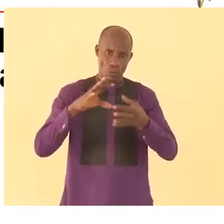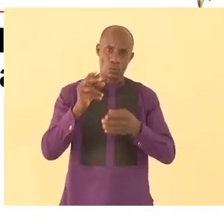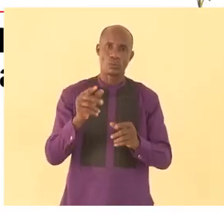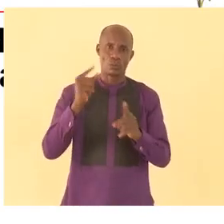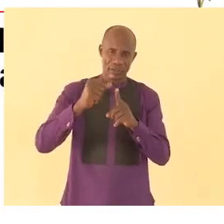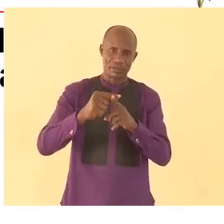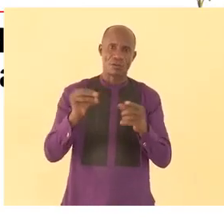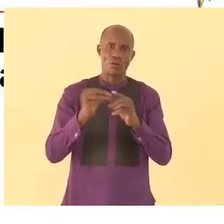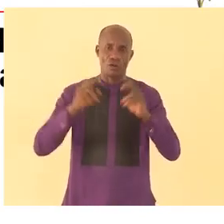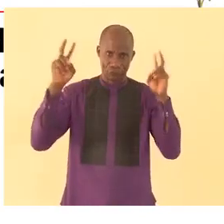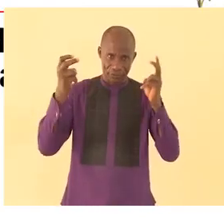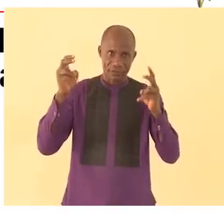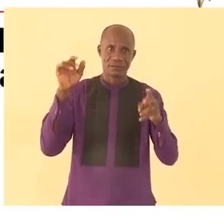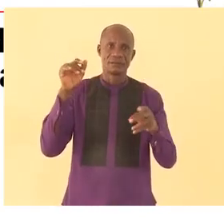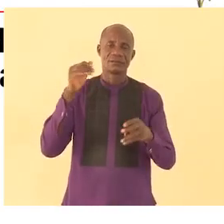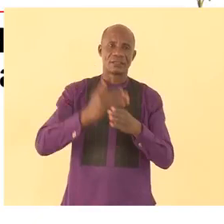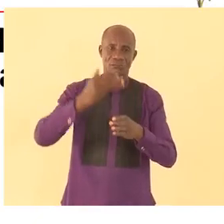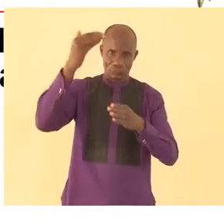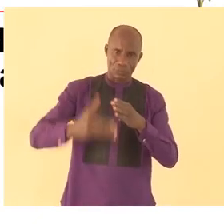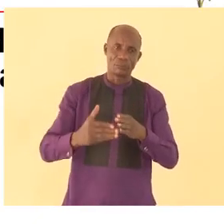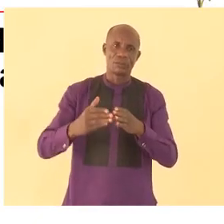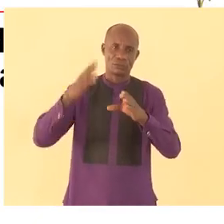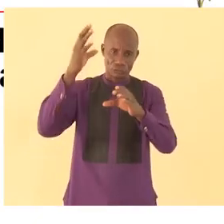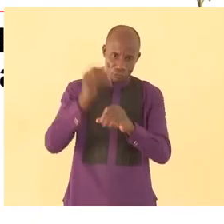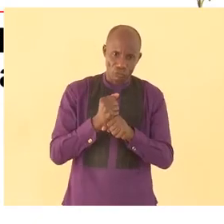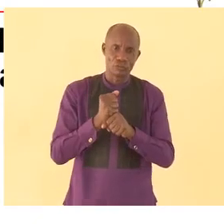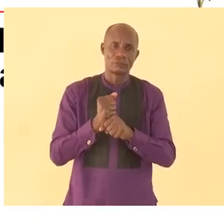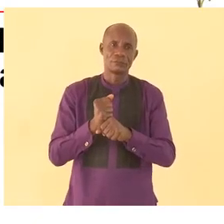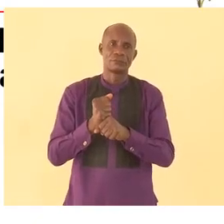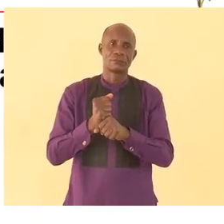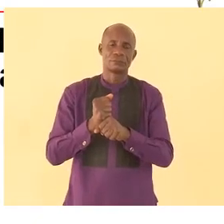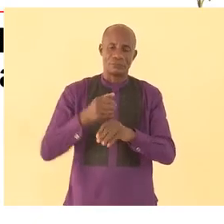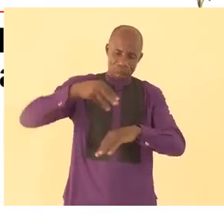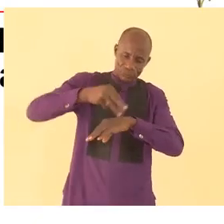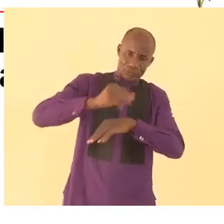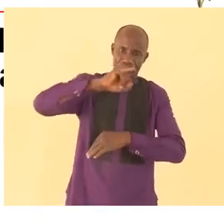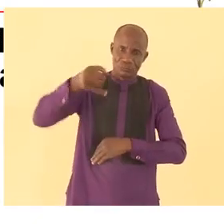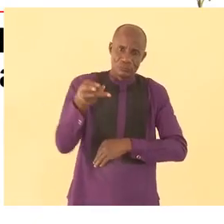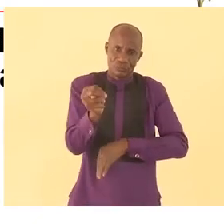phrase that adequately captures the entire message of John the Baptist.